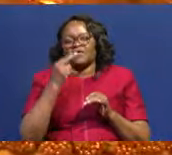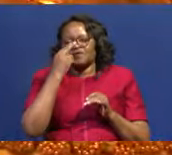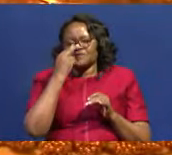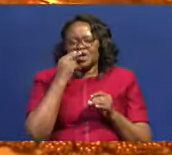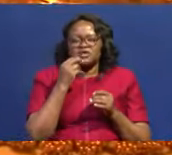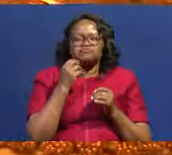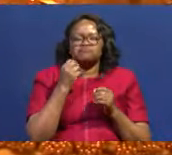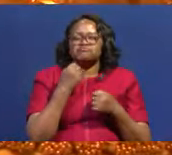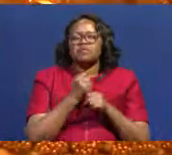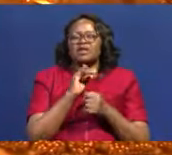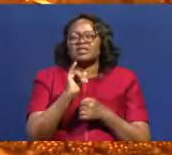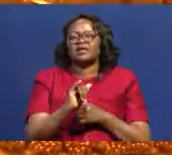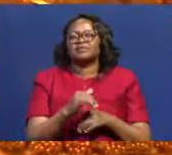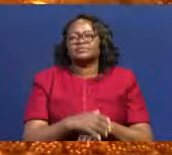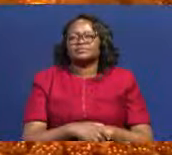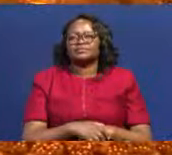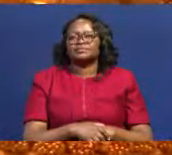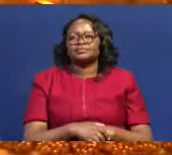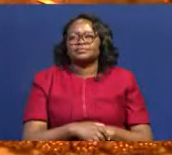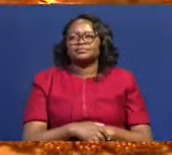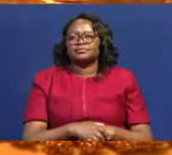well.